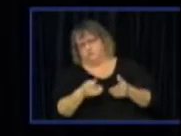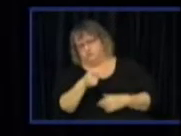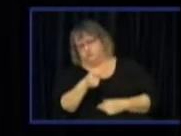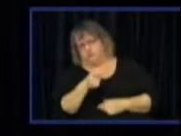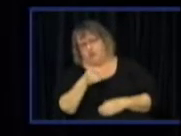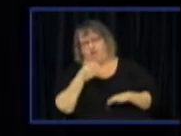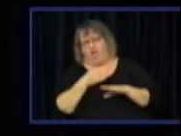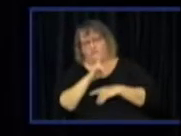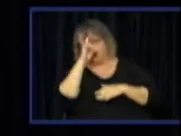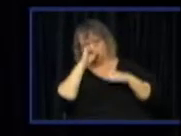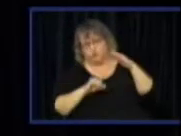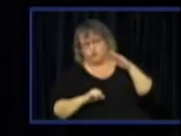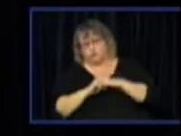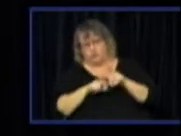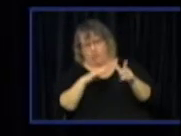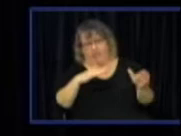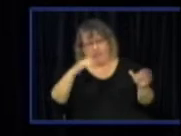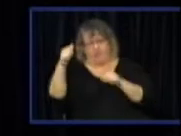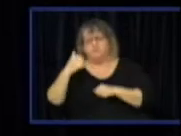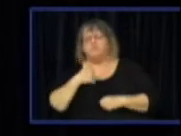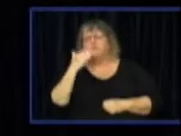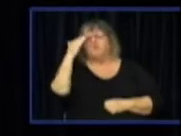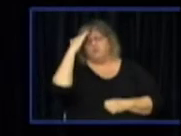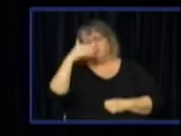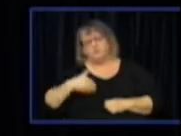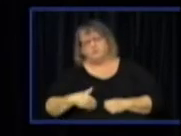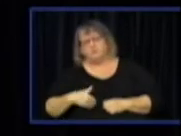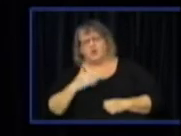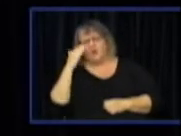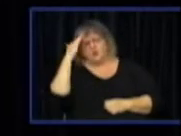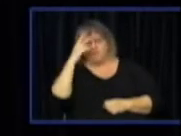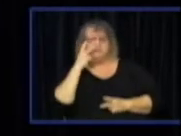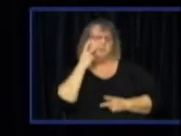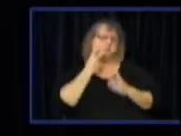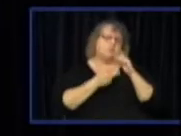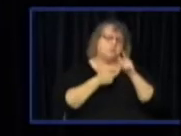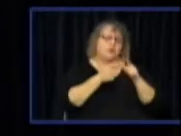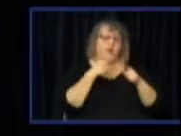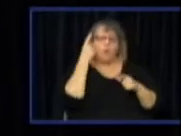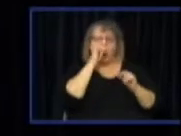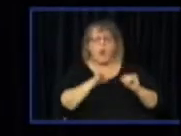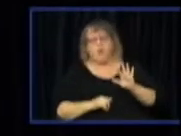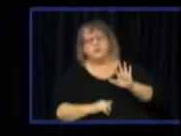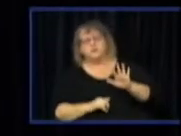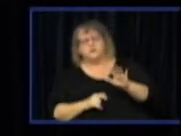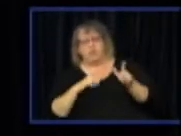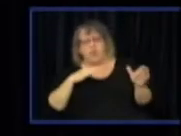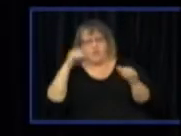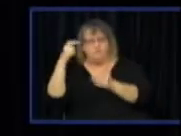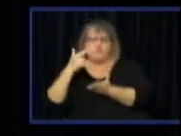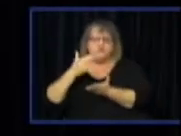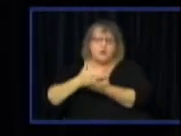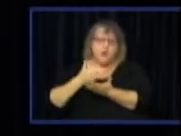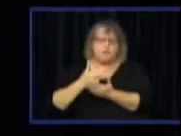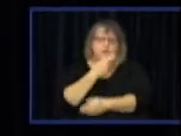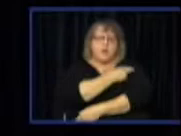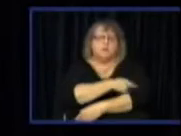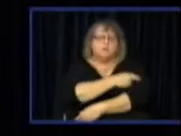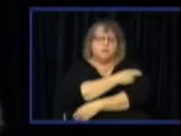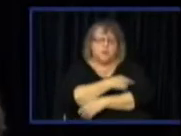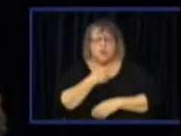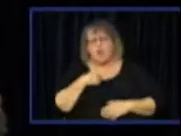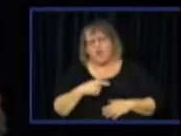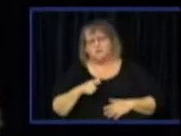like after a stroke when they leave the hospital. I'm okay at predicting what that person will look like when they leave rehab. And